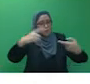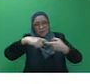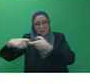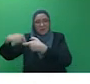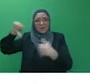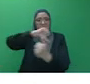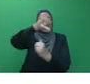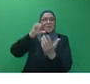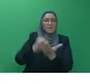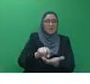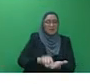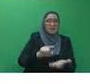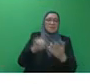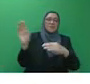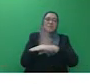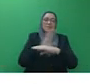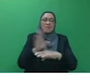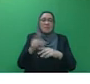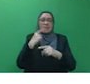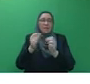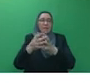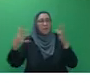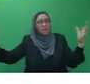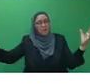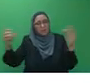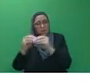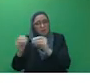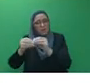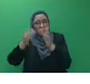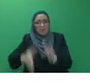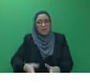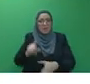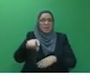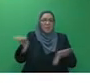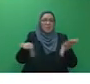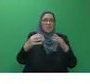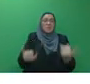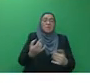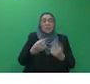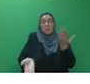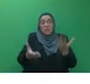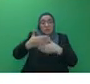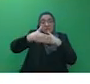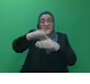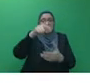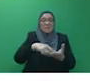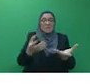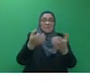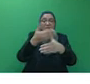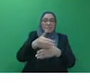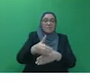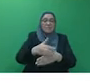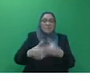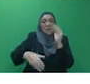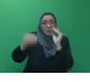social media business is a lot more than i think what people do and i after this i would like to you to maybe share a bit more because these actual